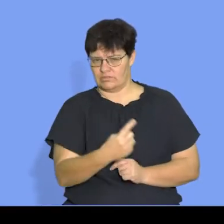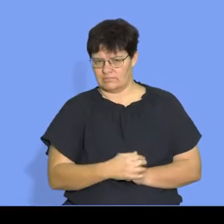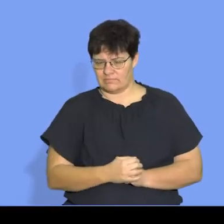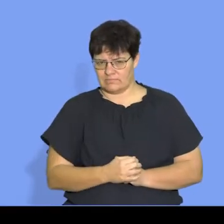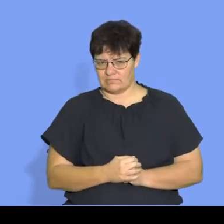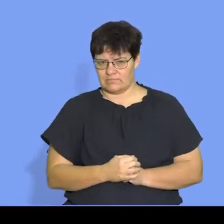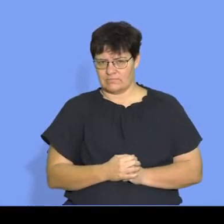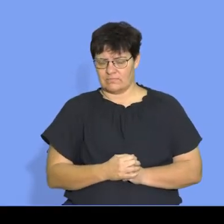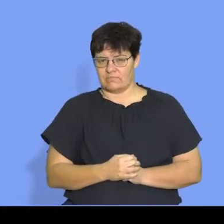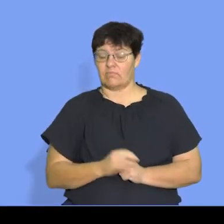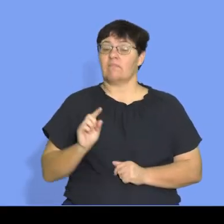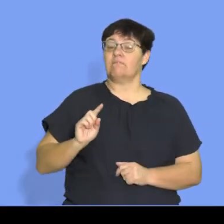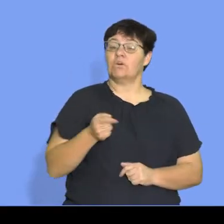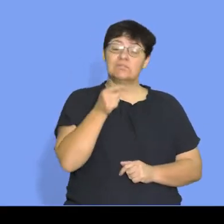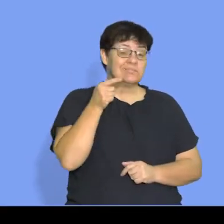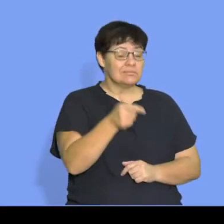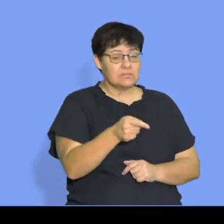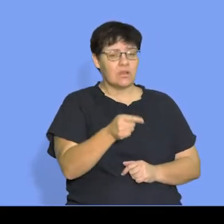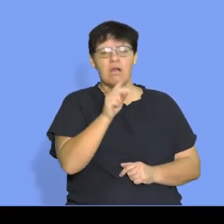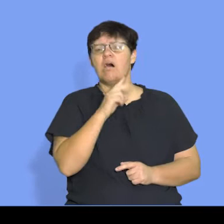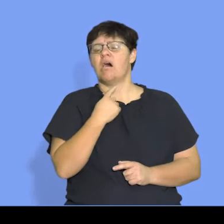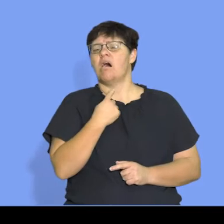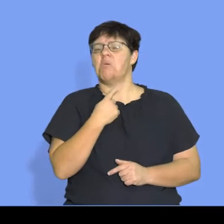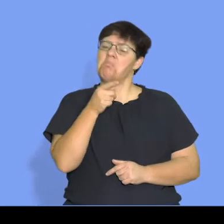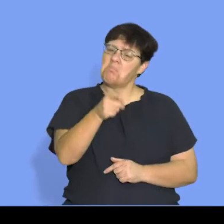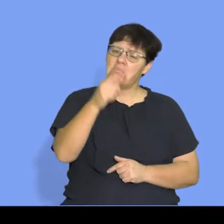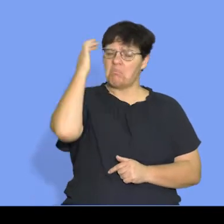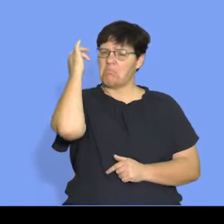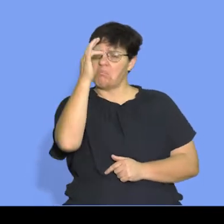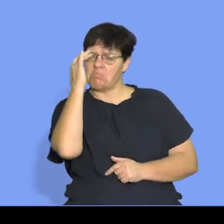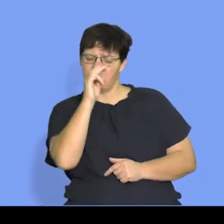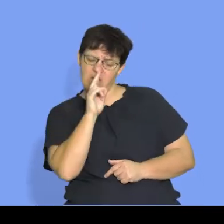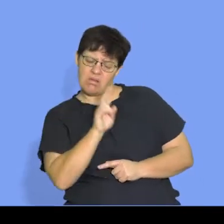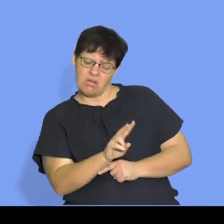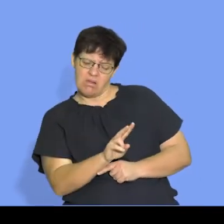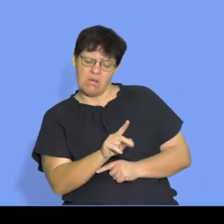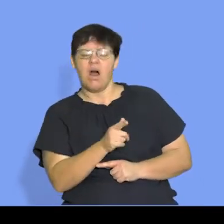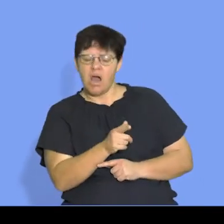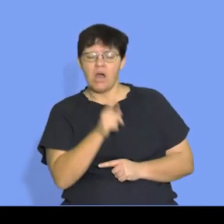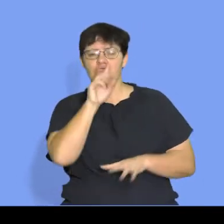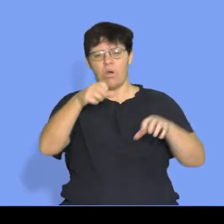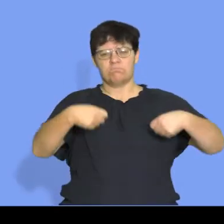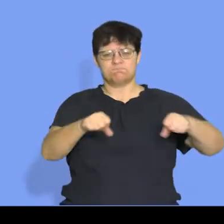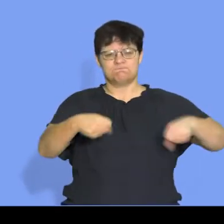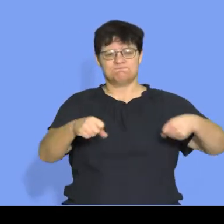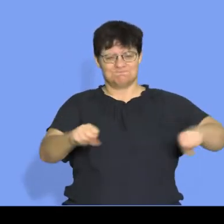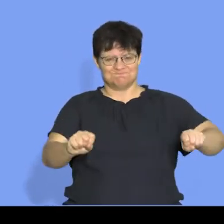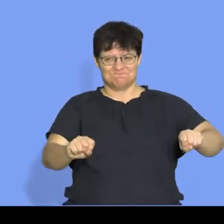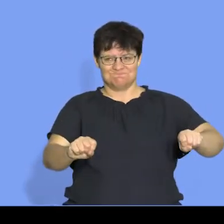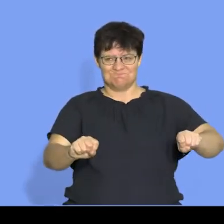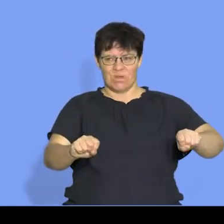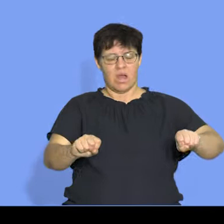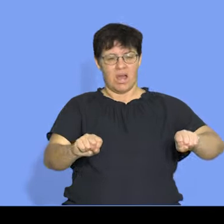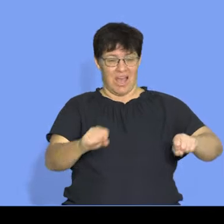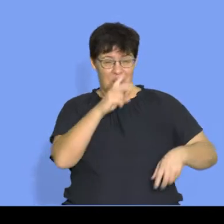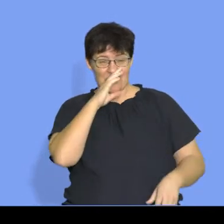Now, the very first question that I want to ask you is, have you ever ridden a quad bike, right? Why am I asking this? It's because